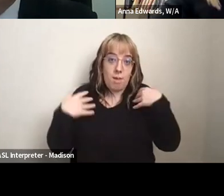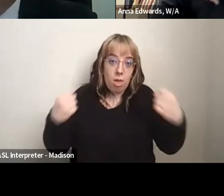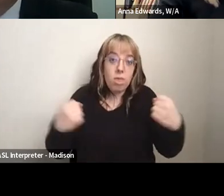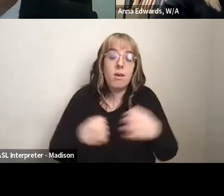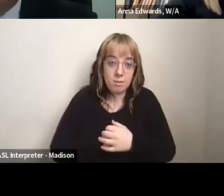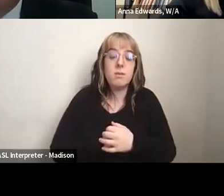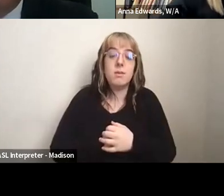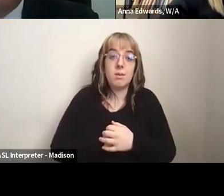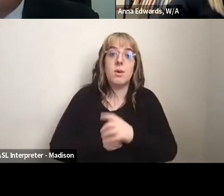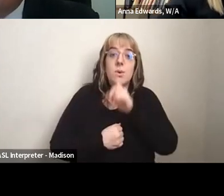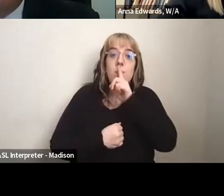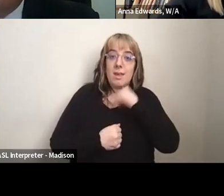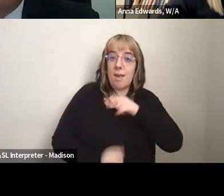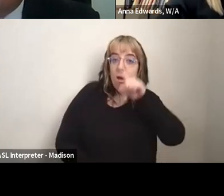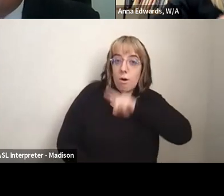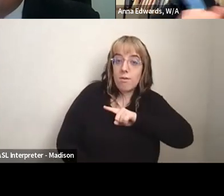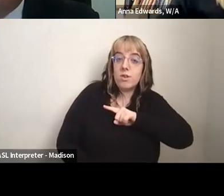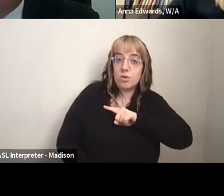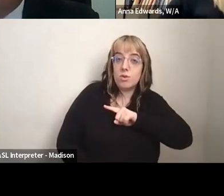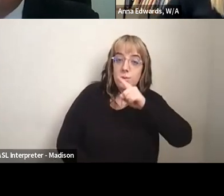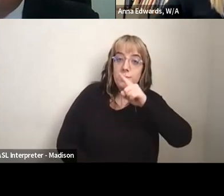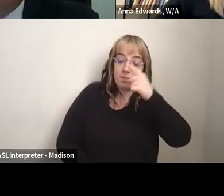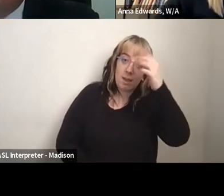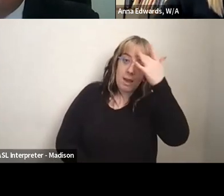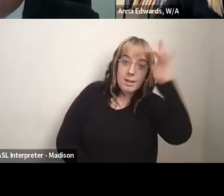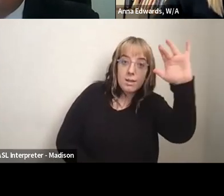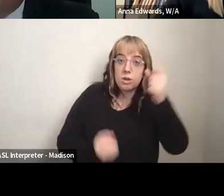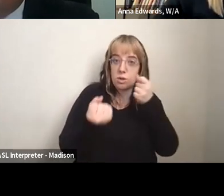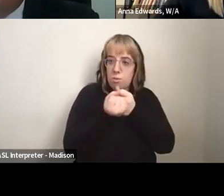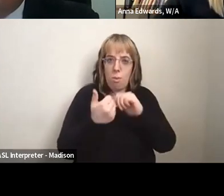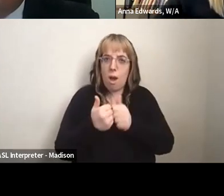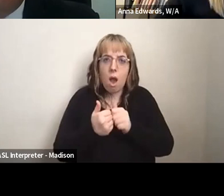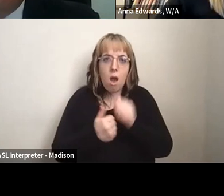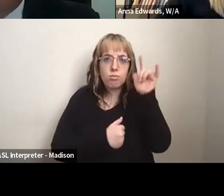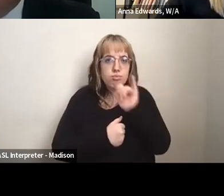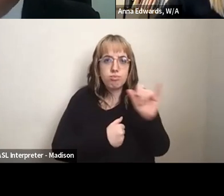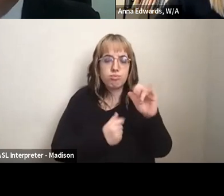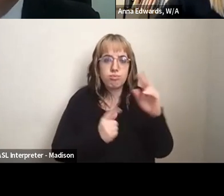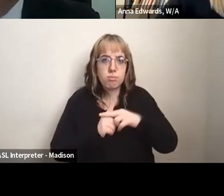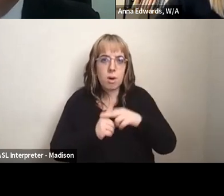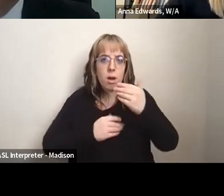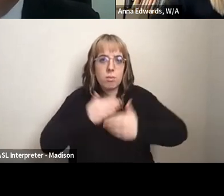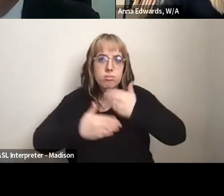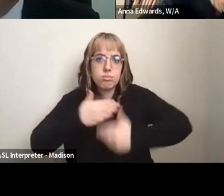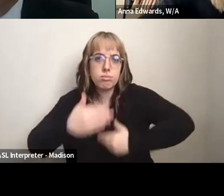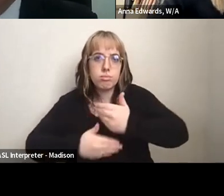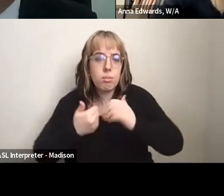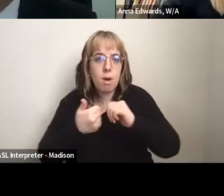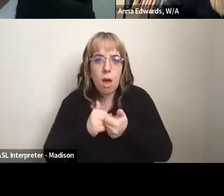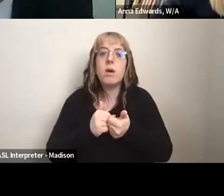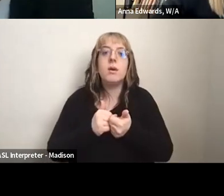might that artificial intelligence support us with that work, the opportunities that